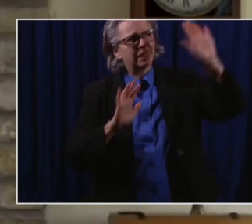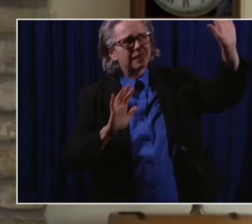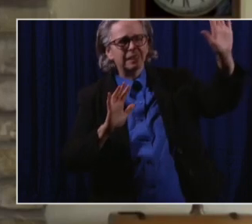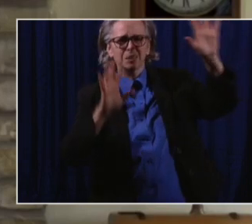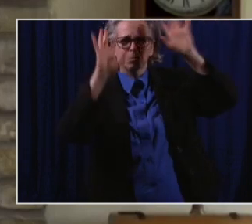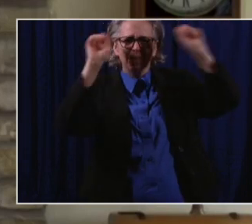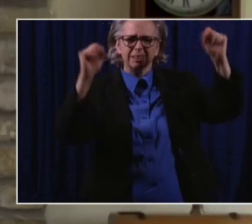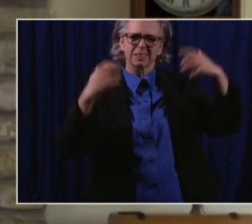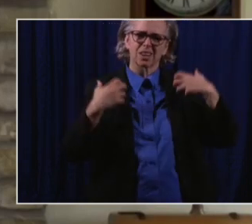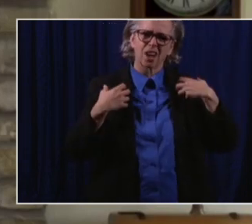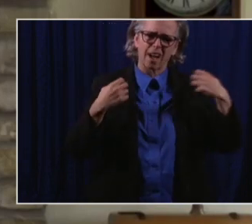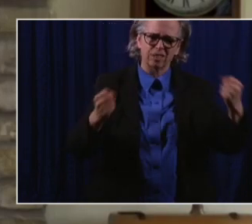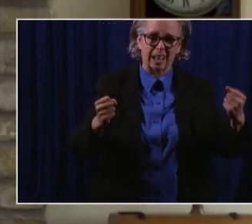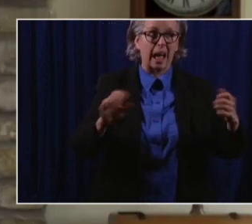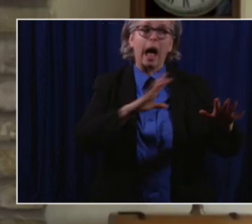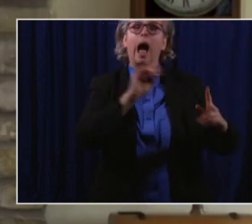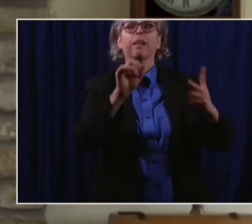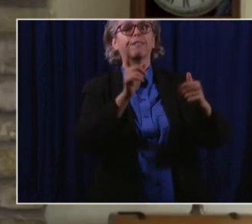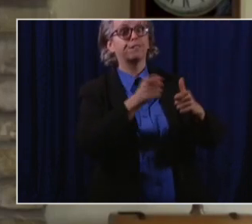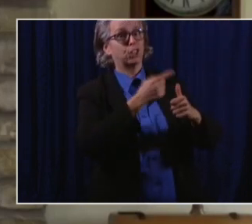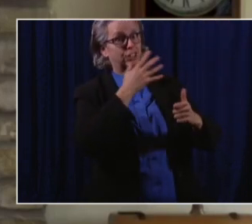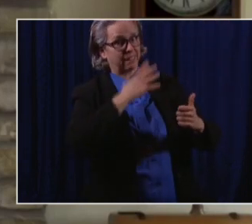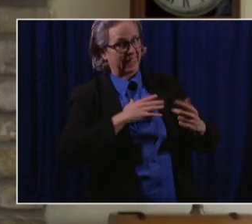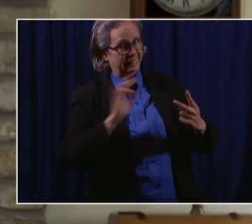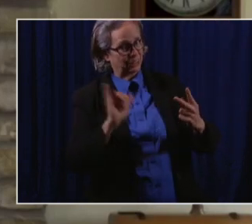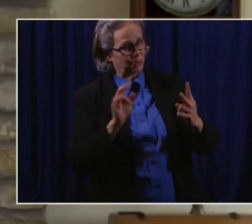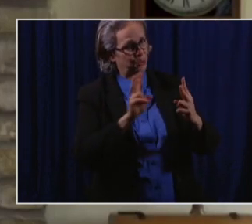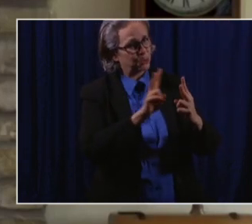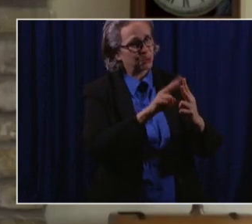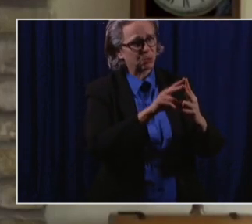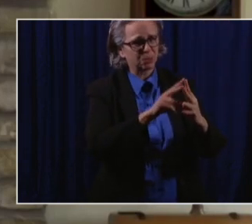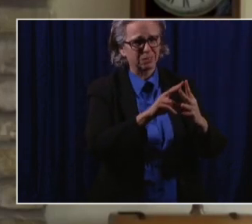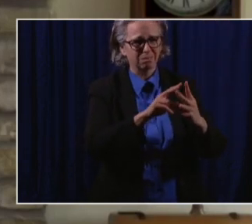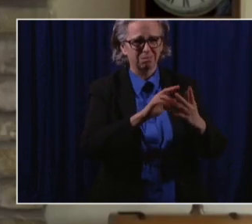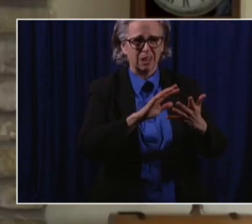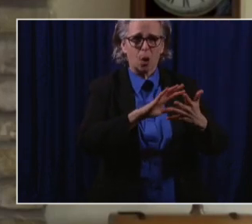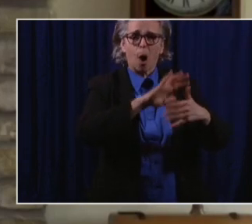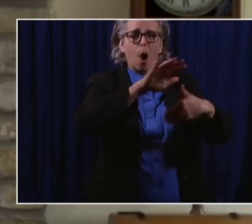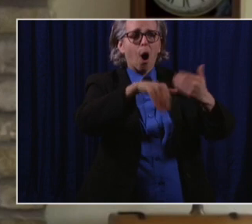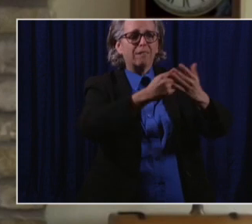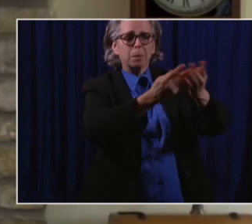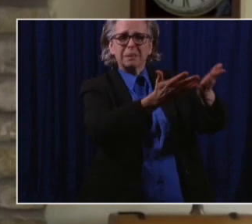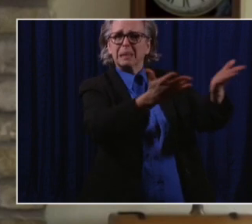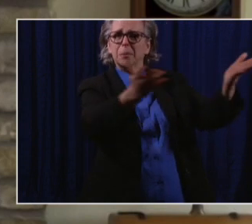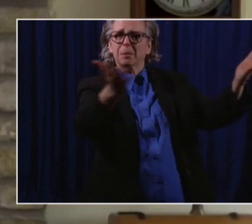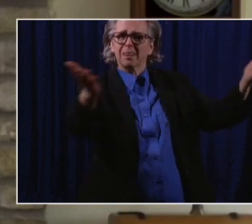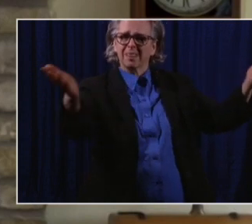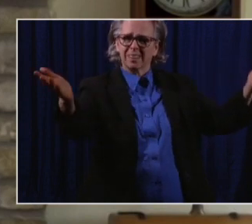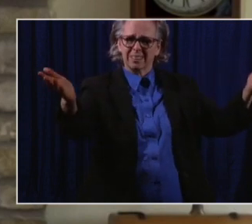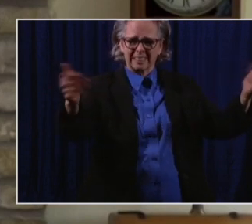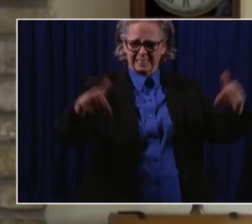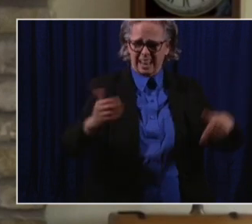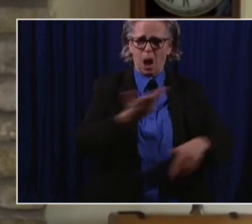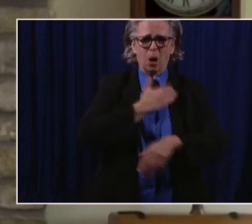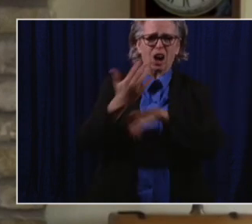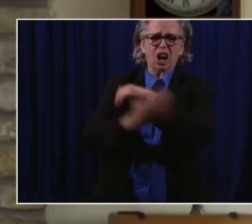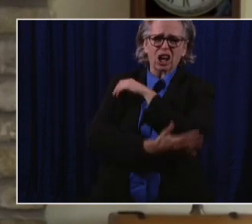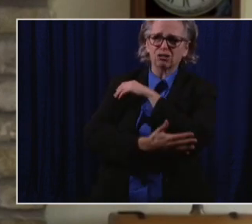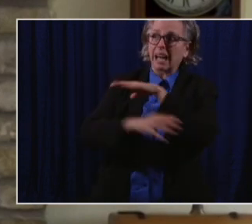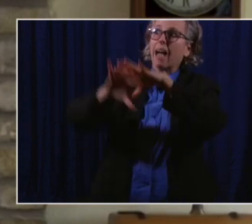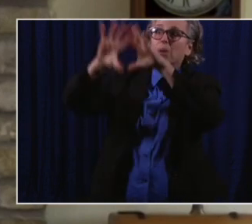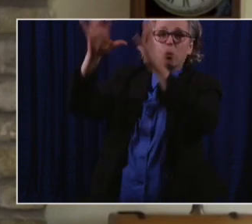Lady, and we pray for the recovery of all the people in this country and around the world who have the